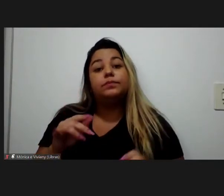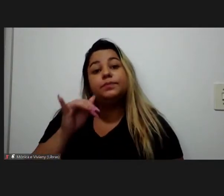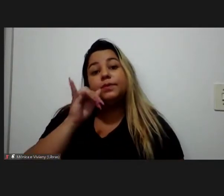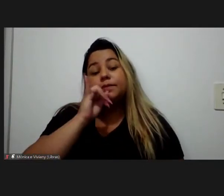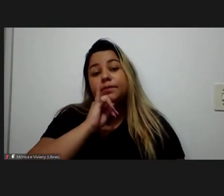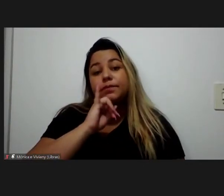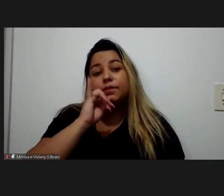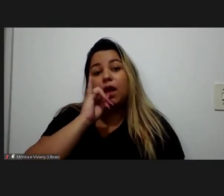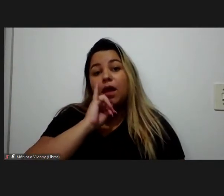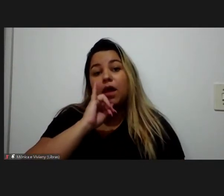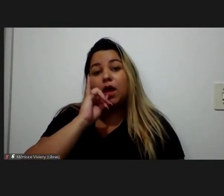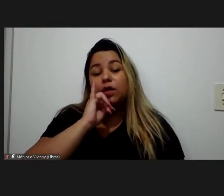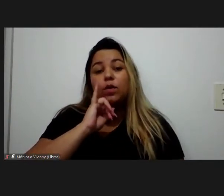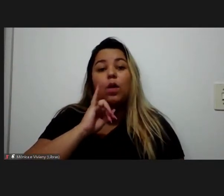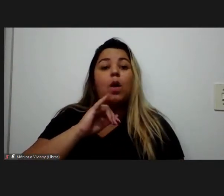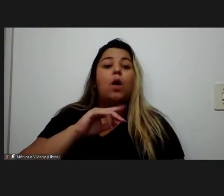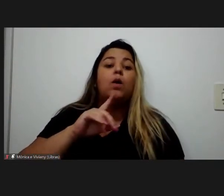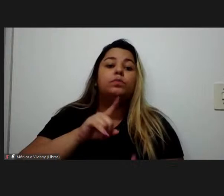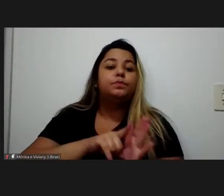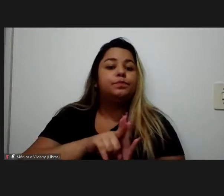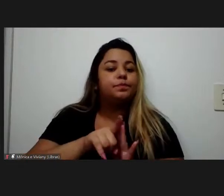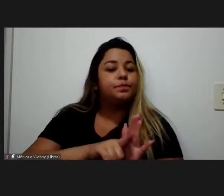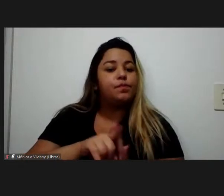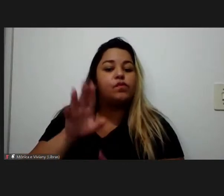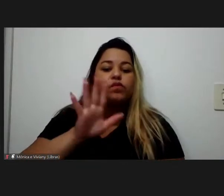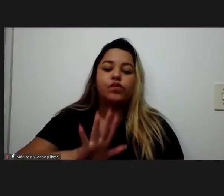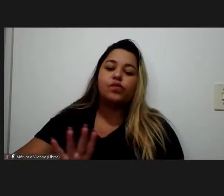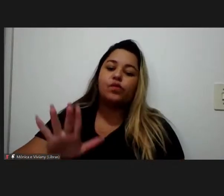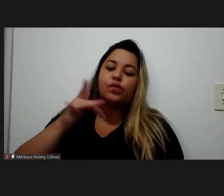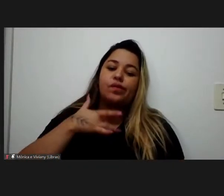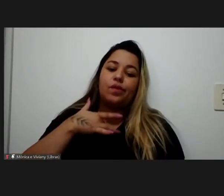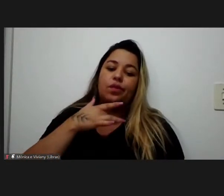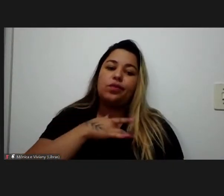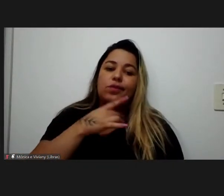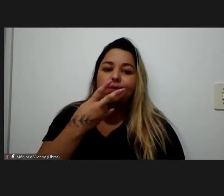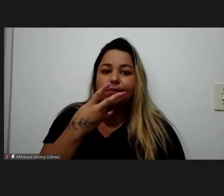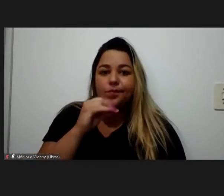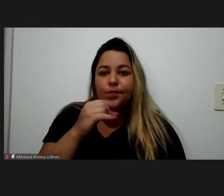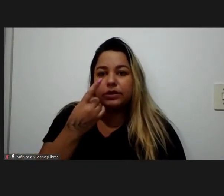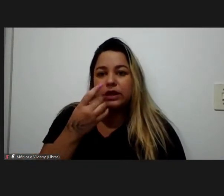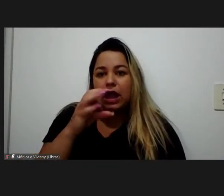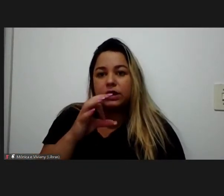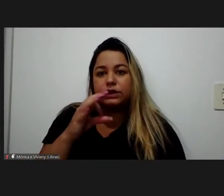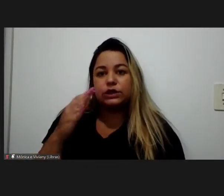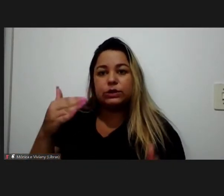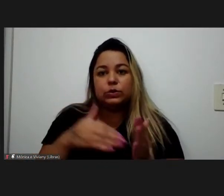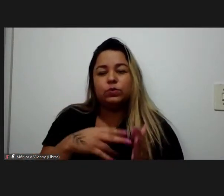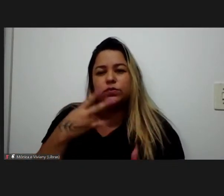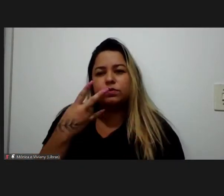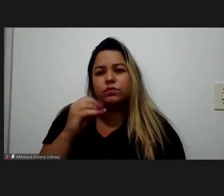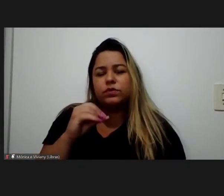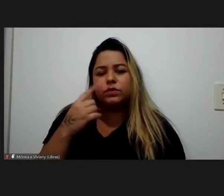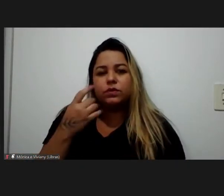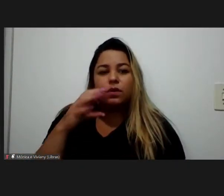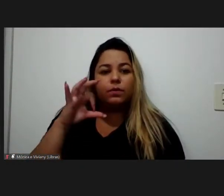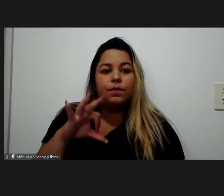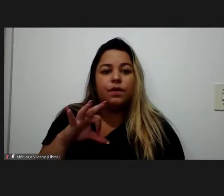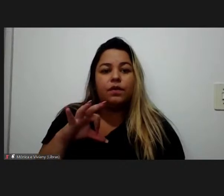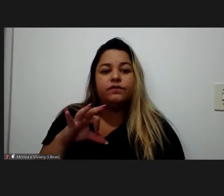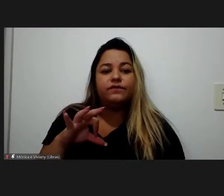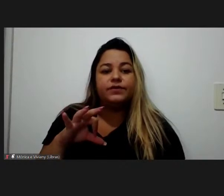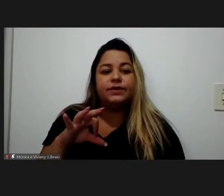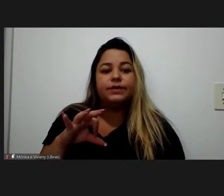through planning. So while we have the national plan that